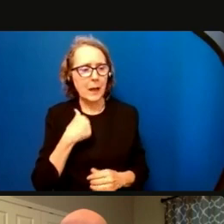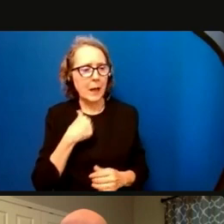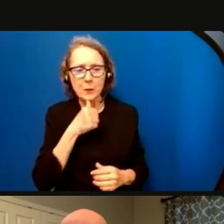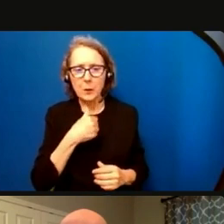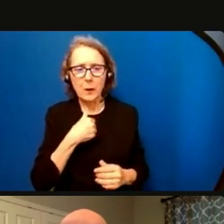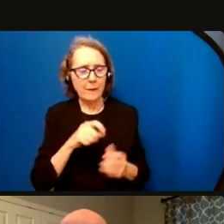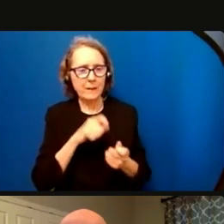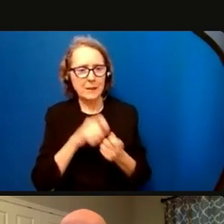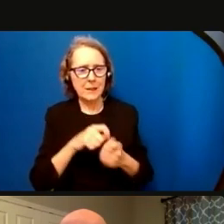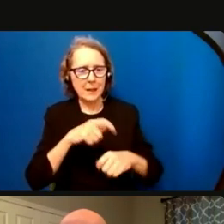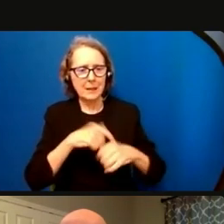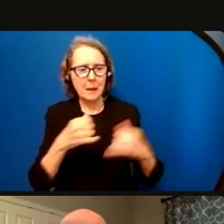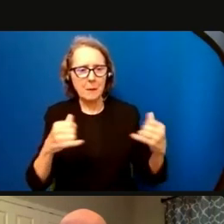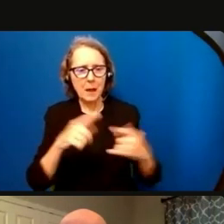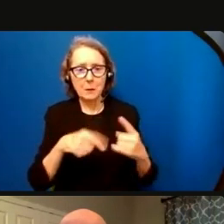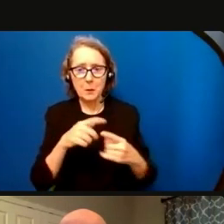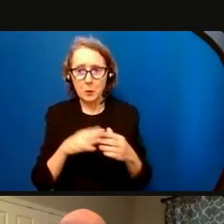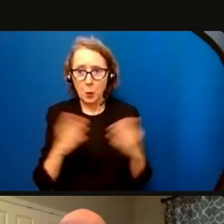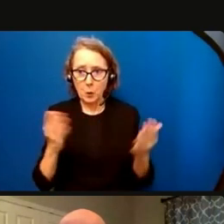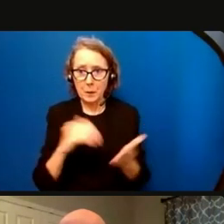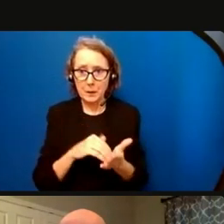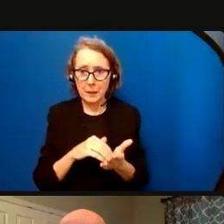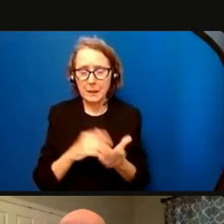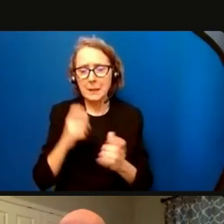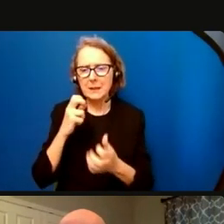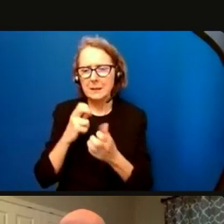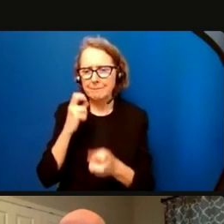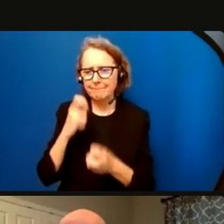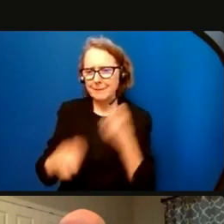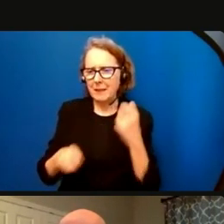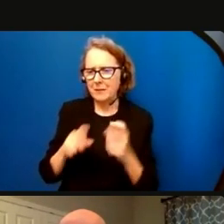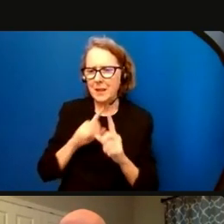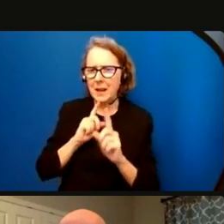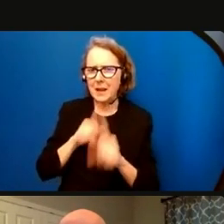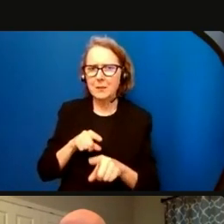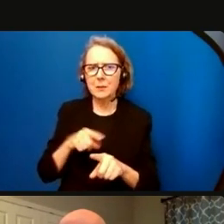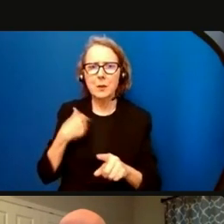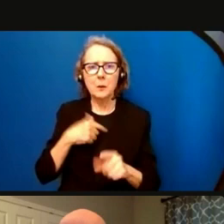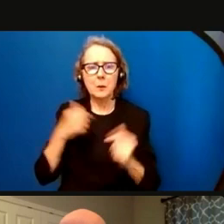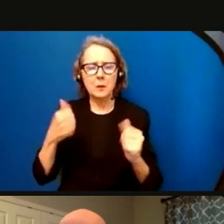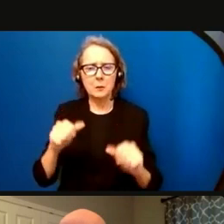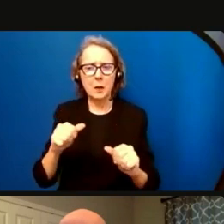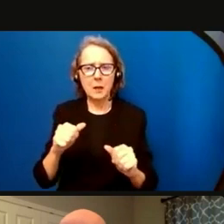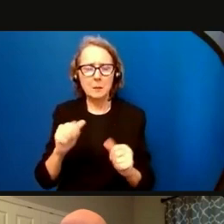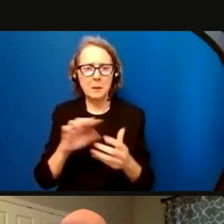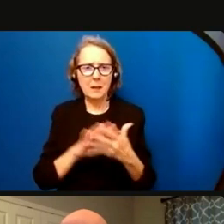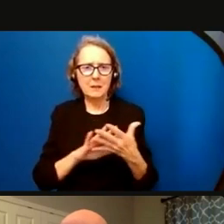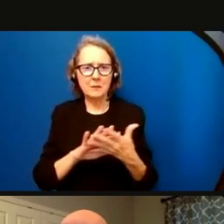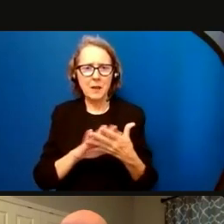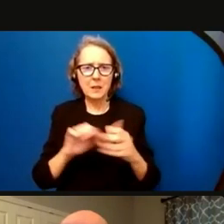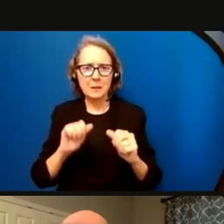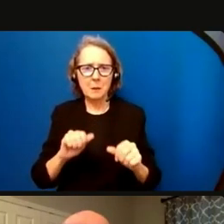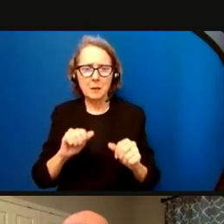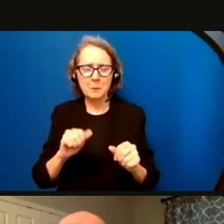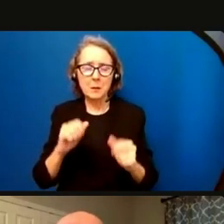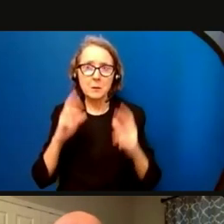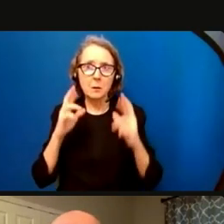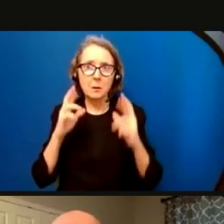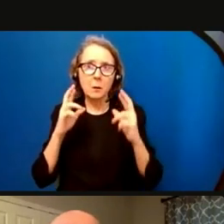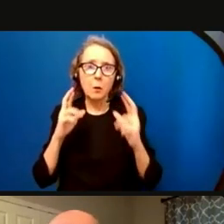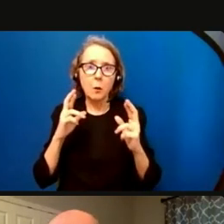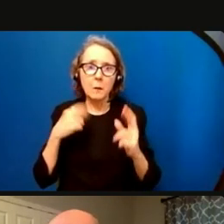open that. That is a very tough question to answer, and one that we try to be as vague as possible in hopes that we're